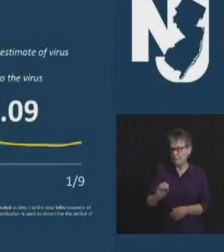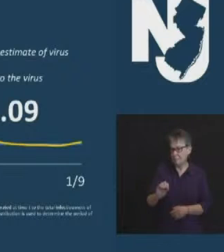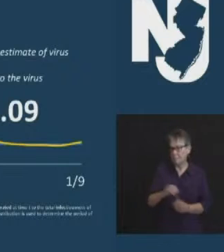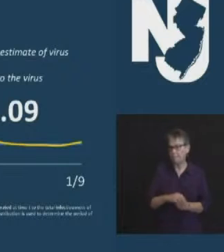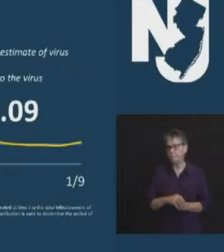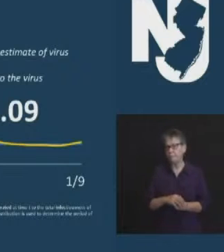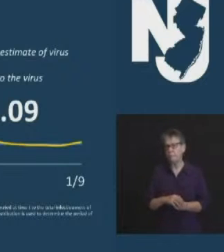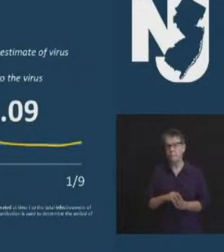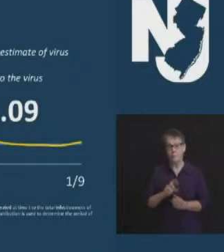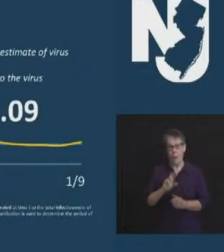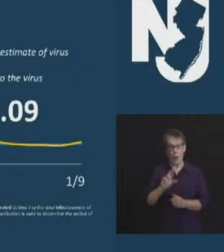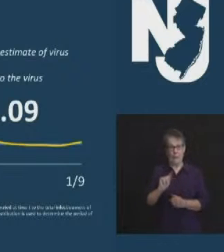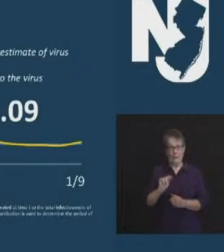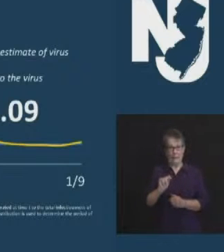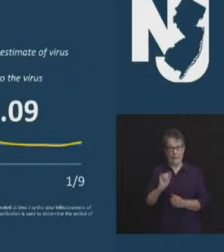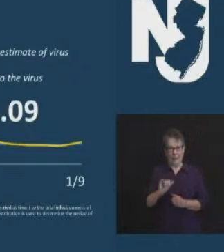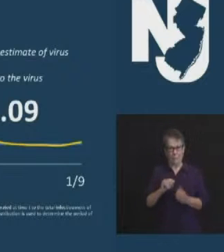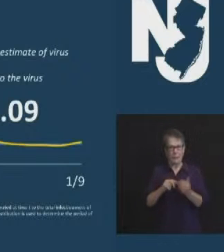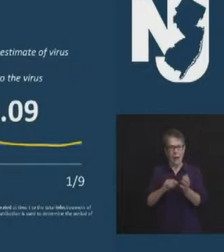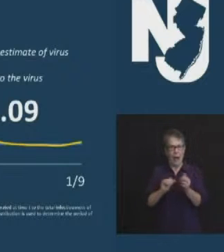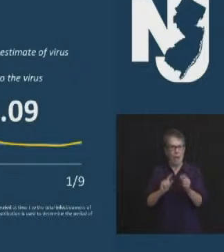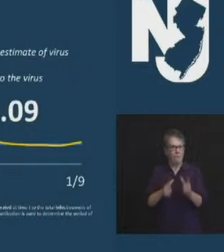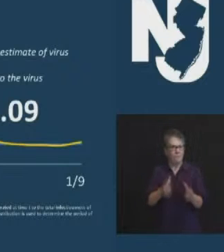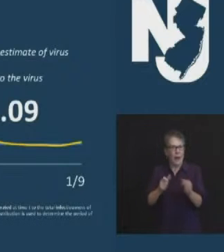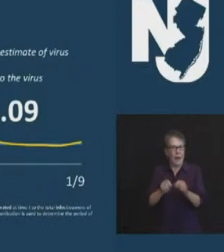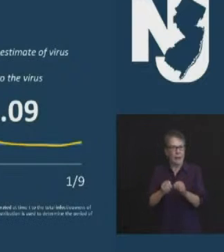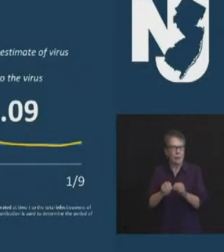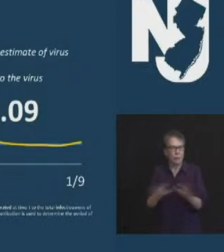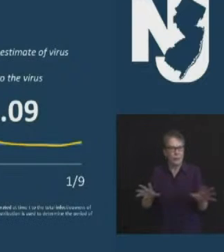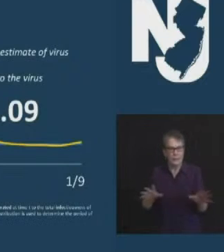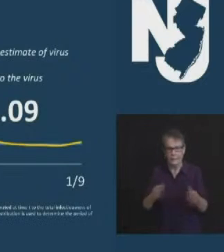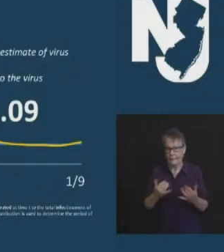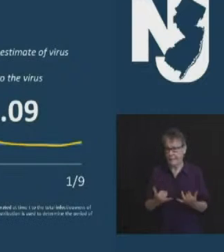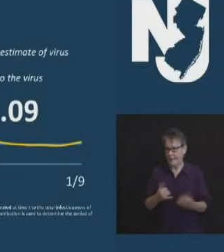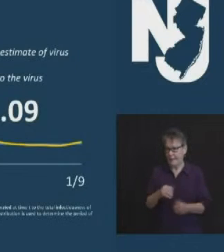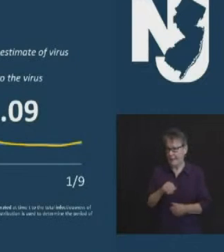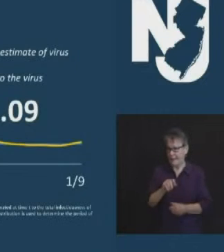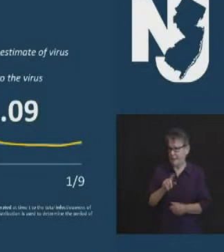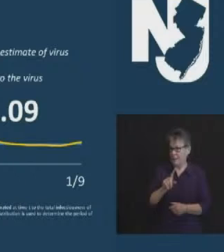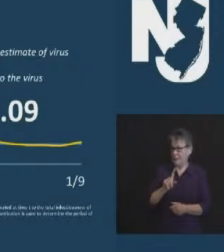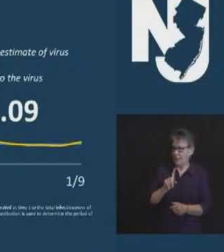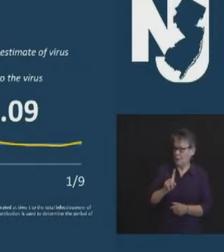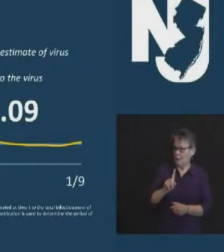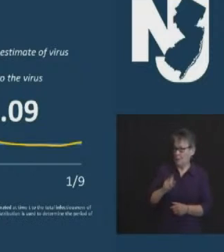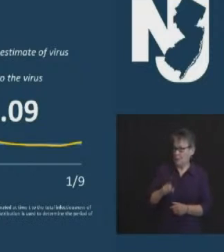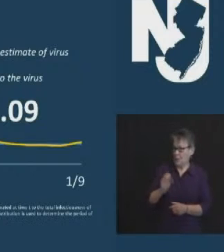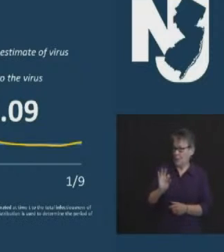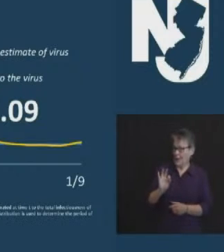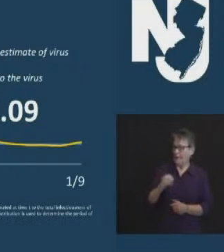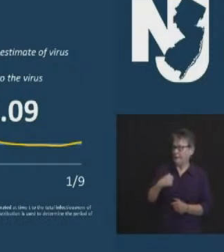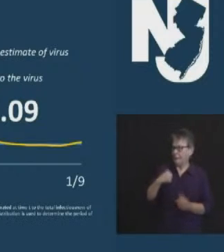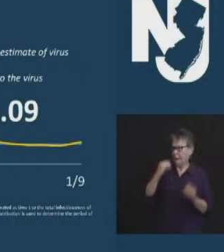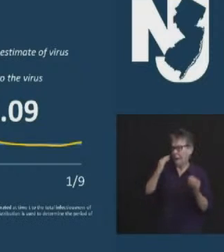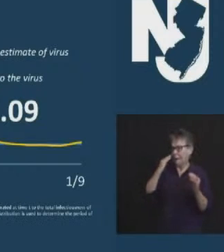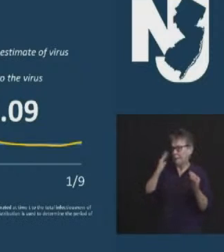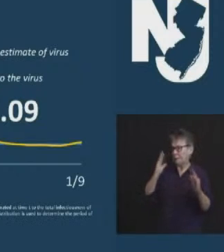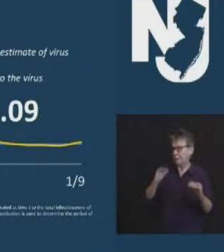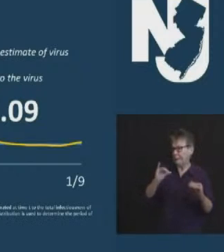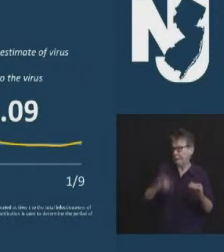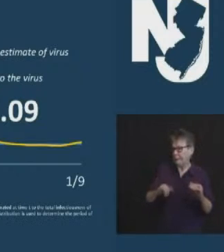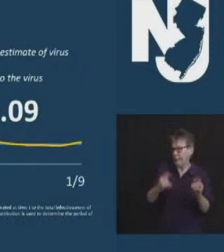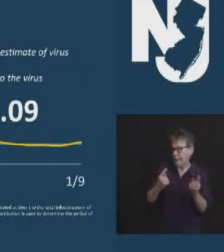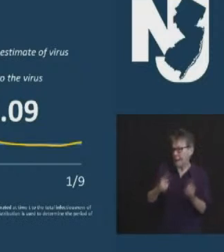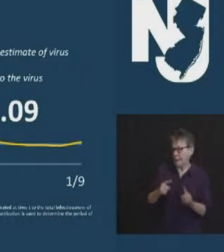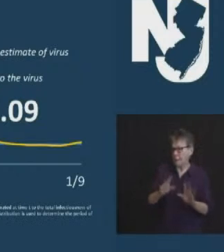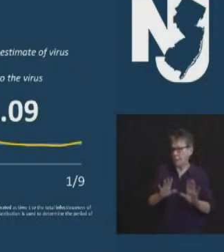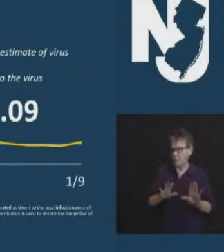for today, as we predicted, Judy, a week or so ago, was 1.09. Let's stop here for a moment. The transmission rate is once